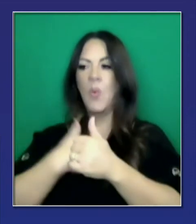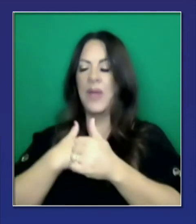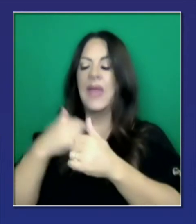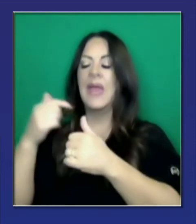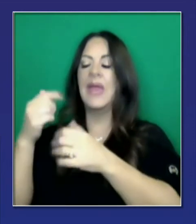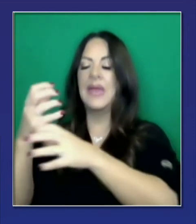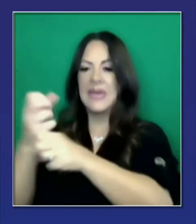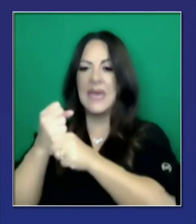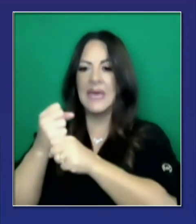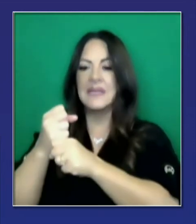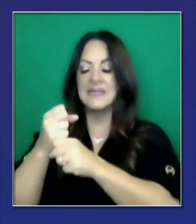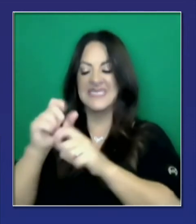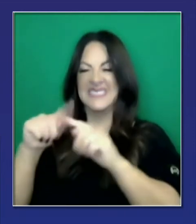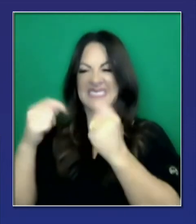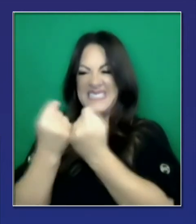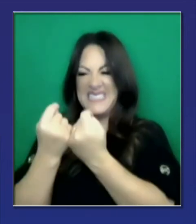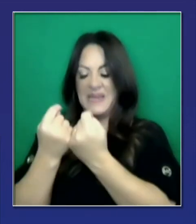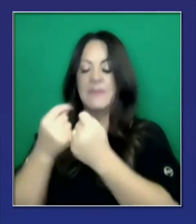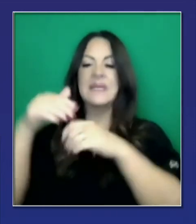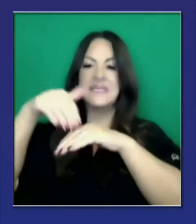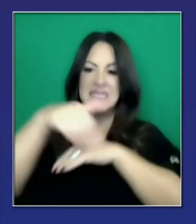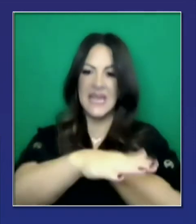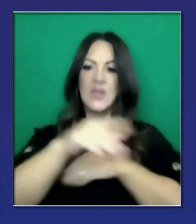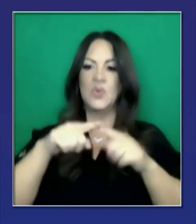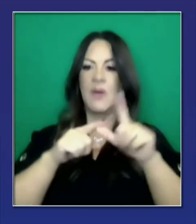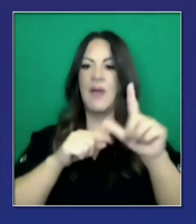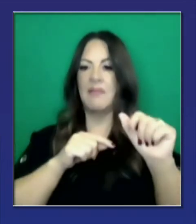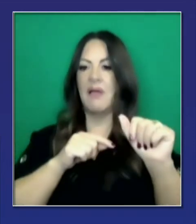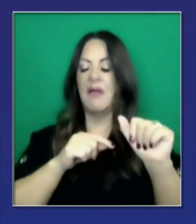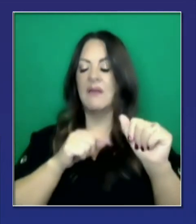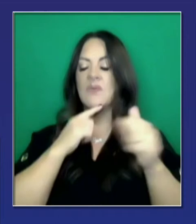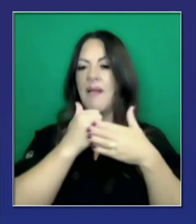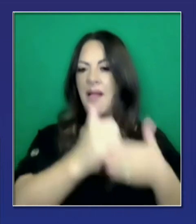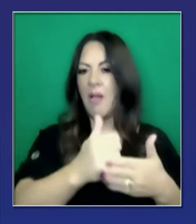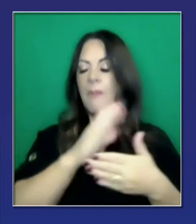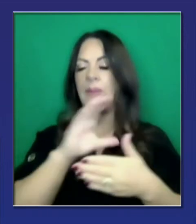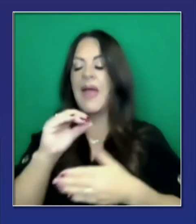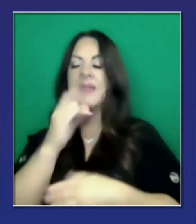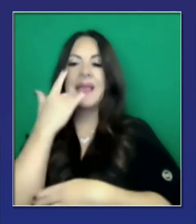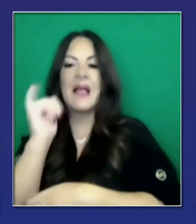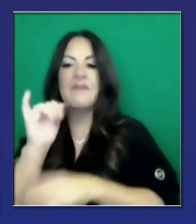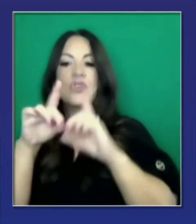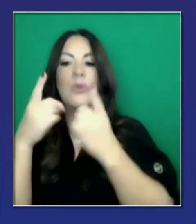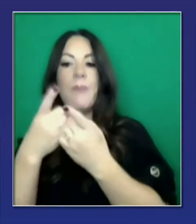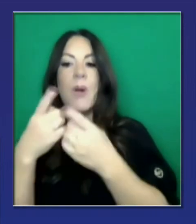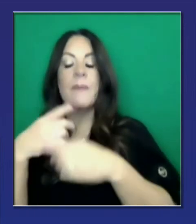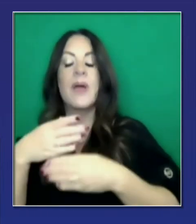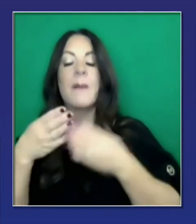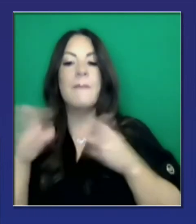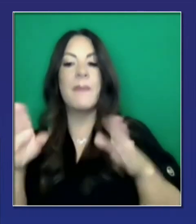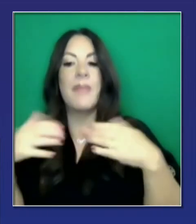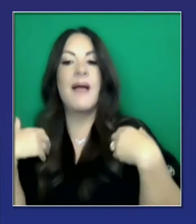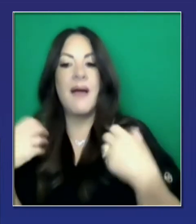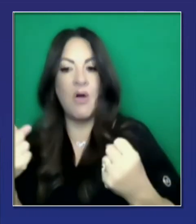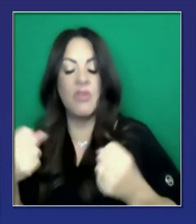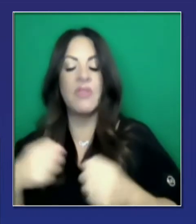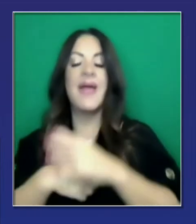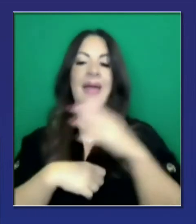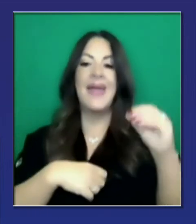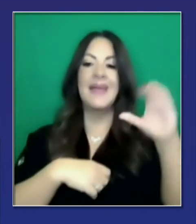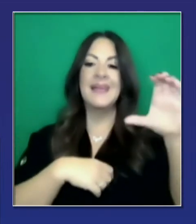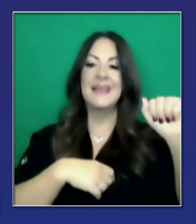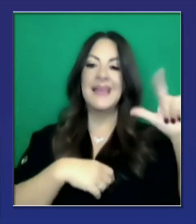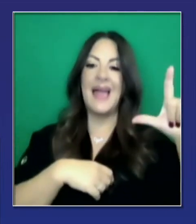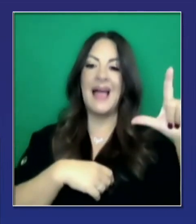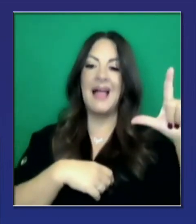embedded down in LA County is EMSA team, CDPH, Department of Public Health, obviously Office of Emergency Service,